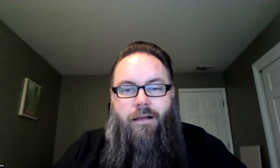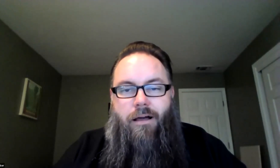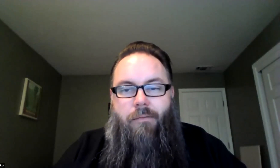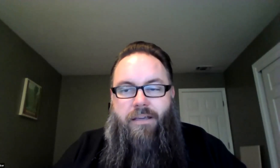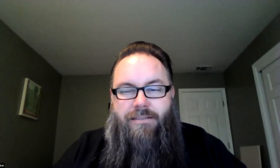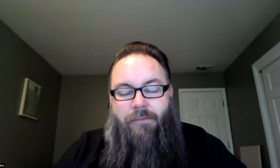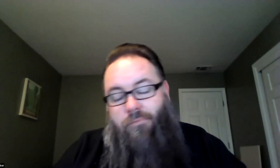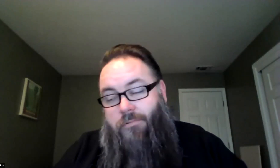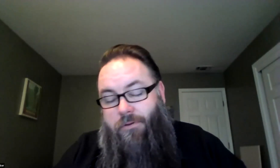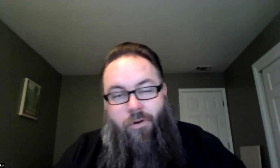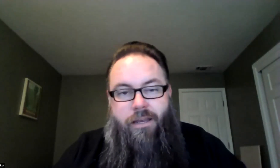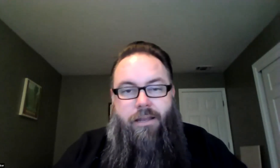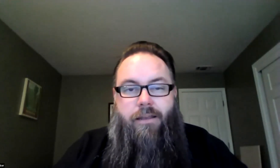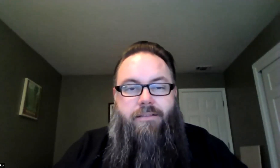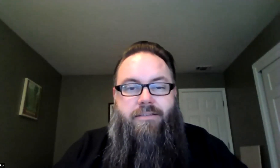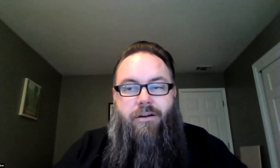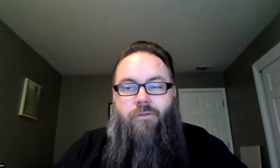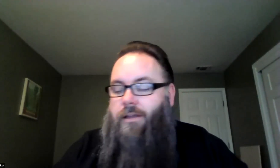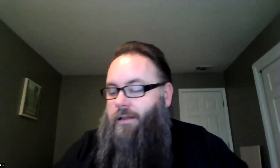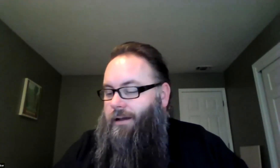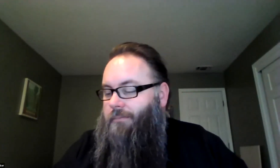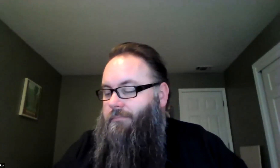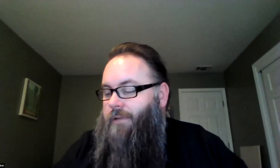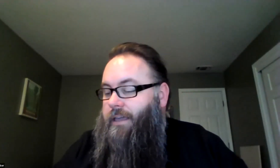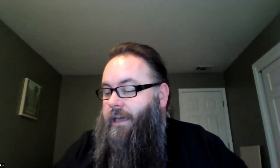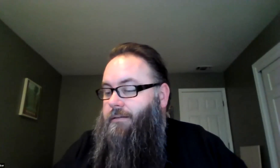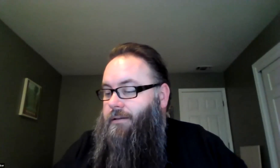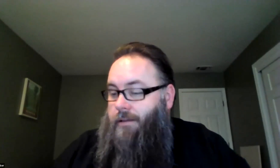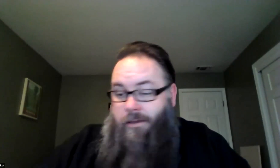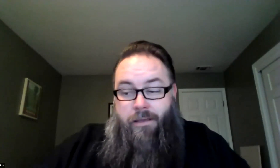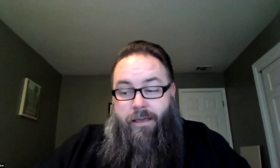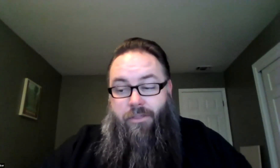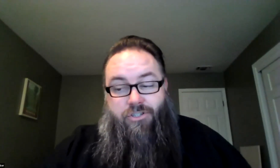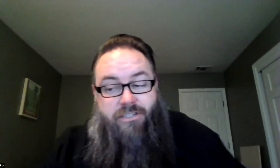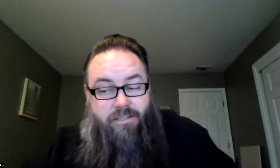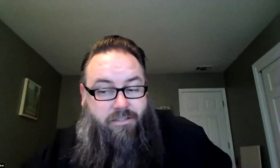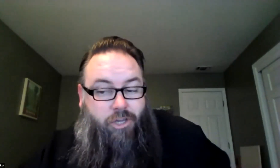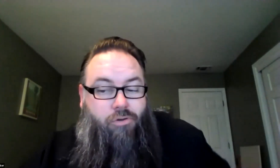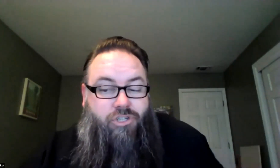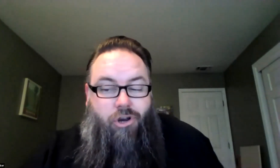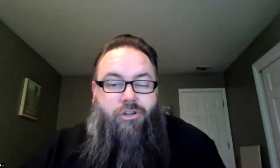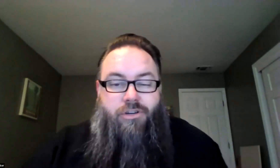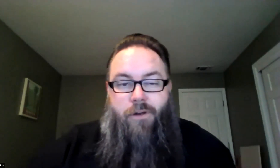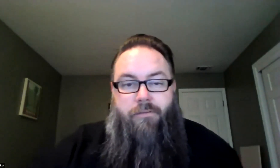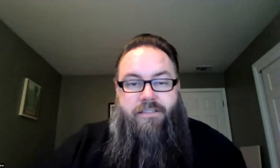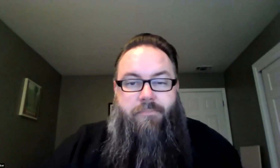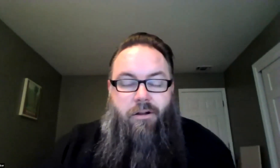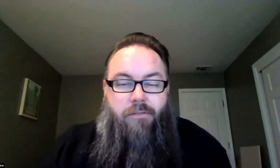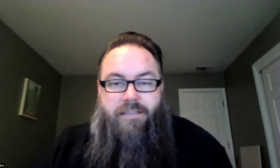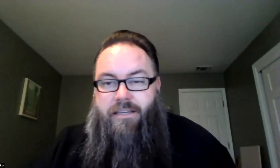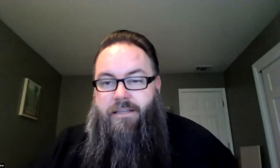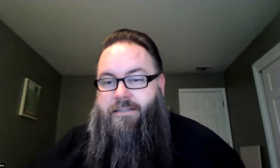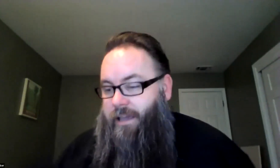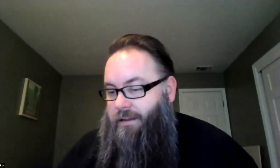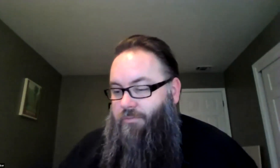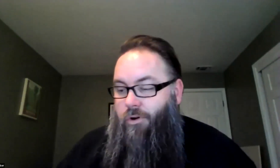as well, because they probably weren't needed. And so, again, there's a huge charge in front of us to meet all